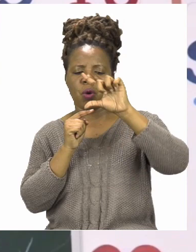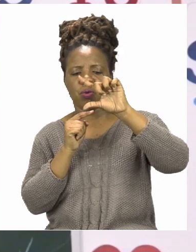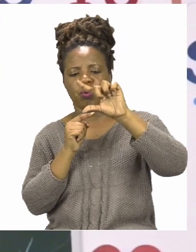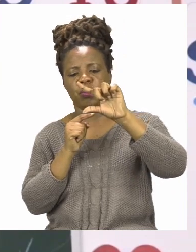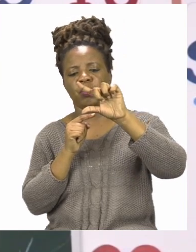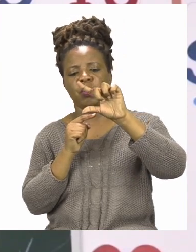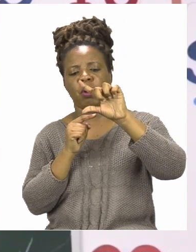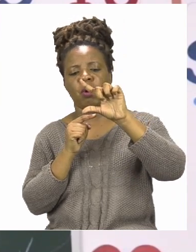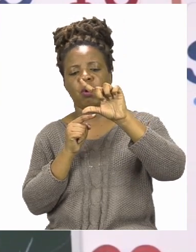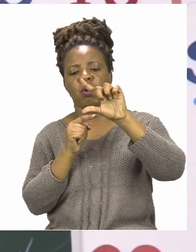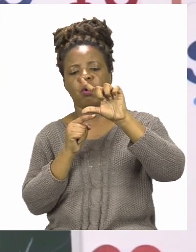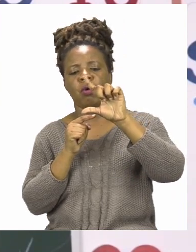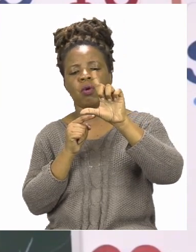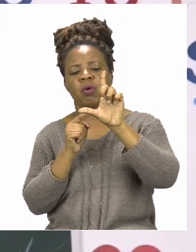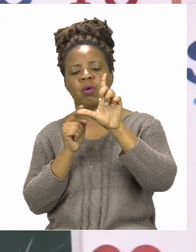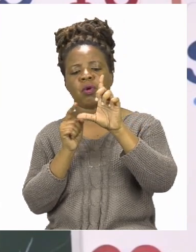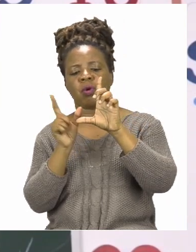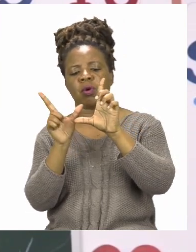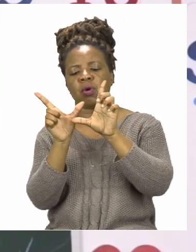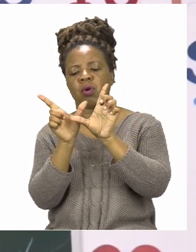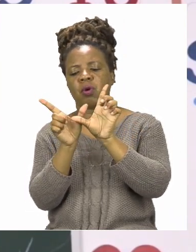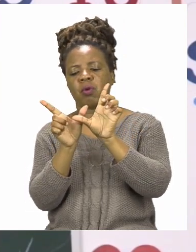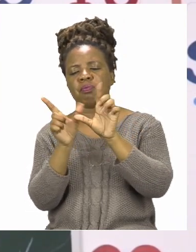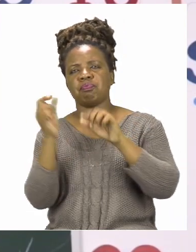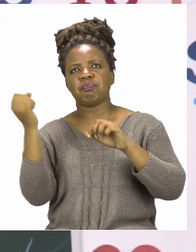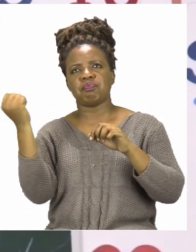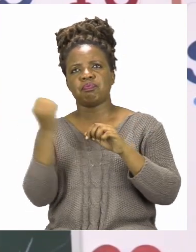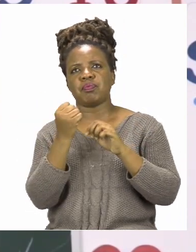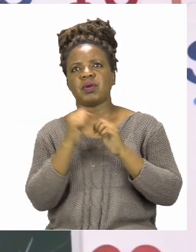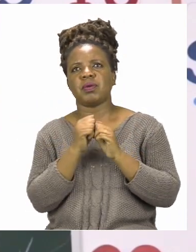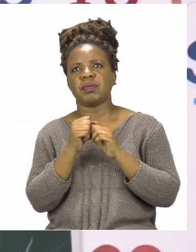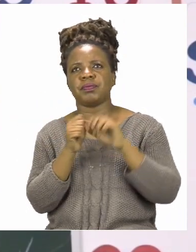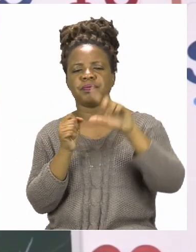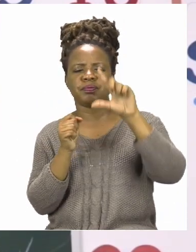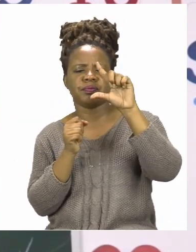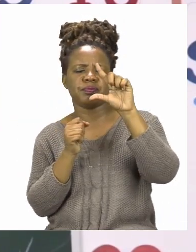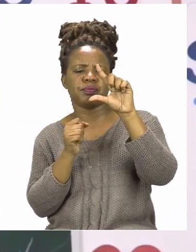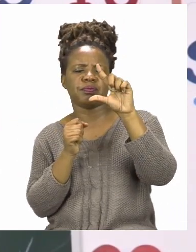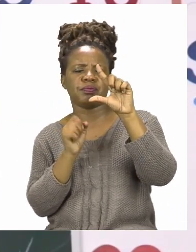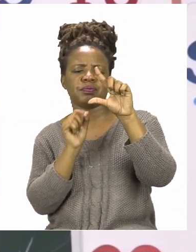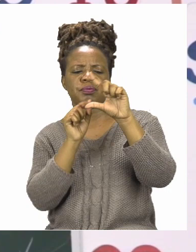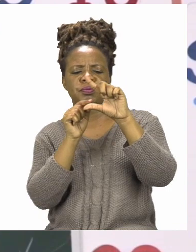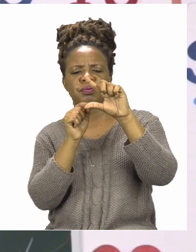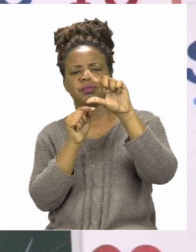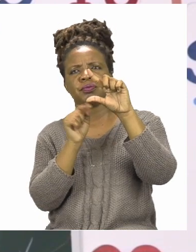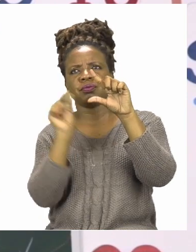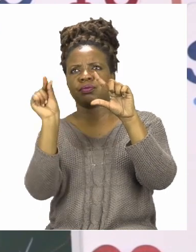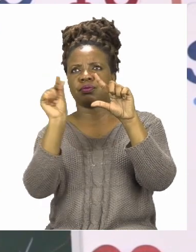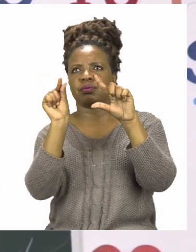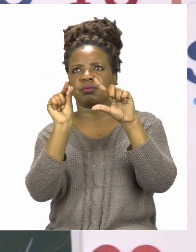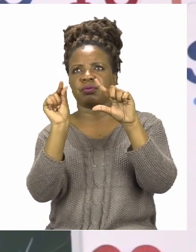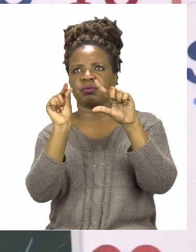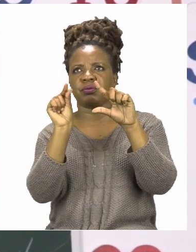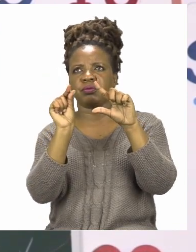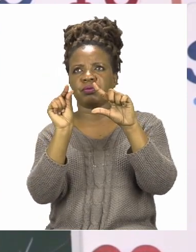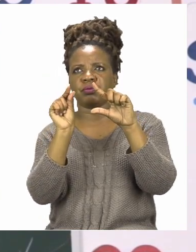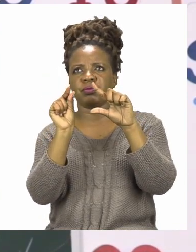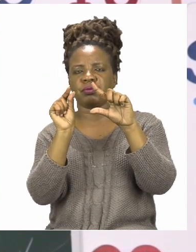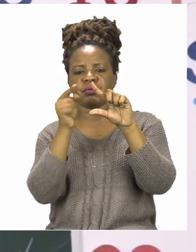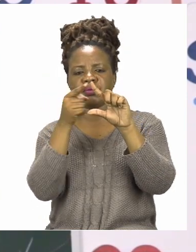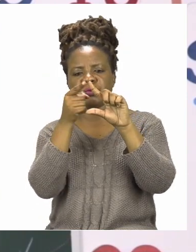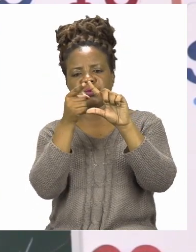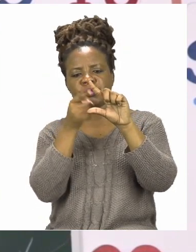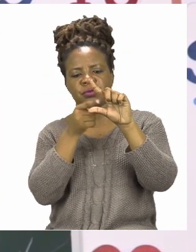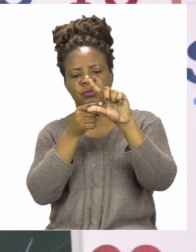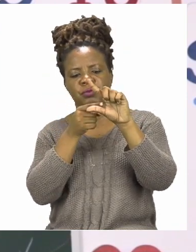So I have some examples where the angle can actually be smaller. No matter what direction it is, you can